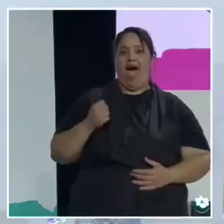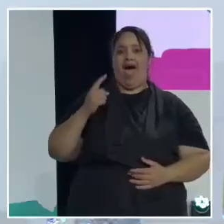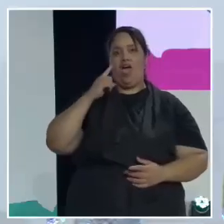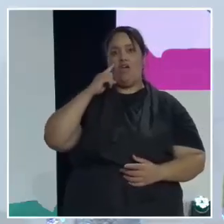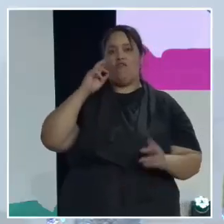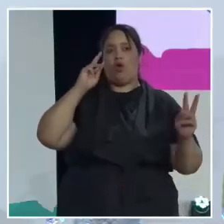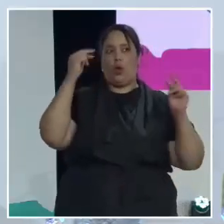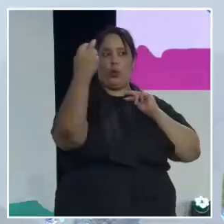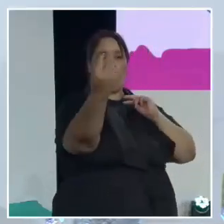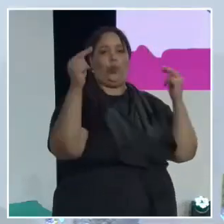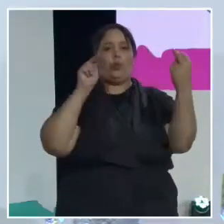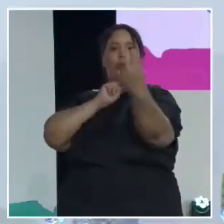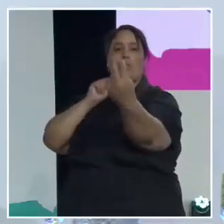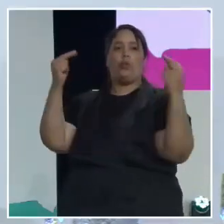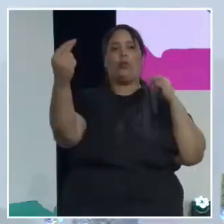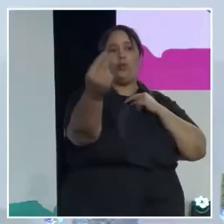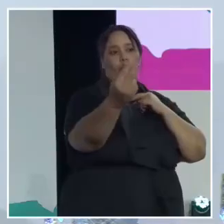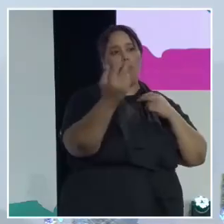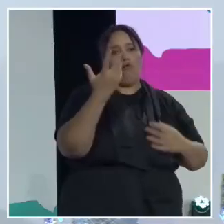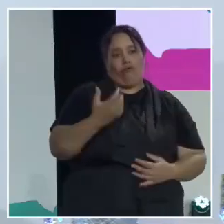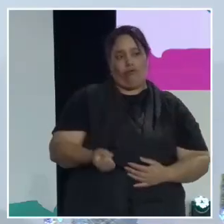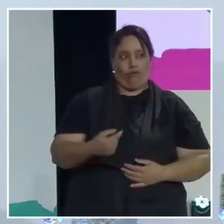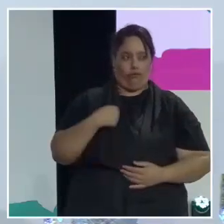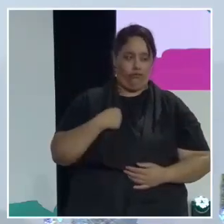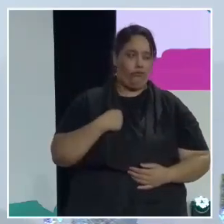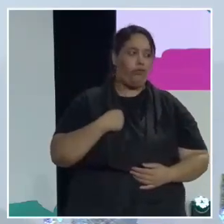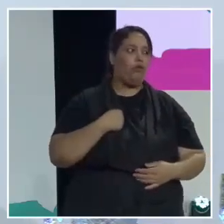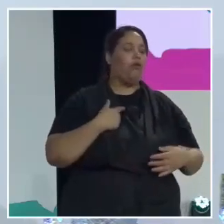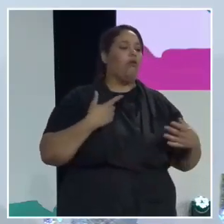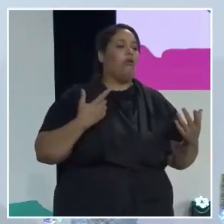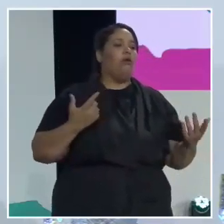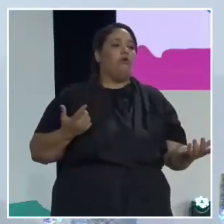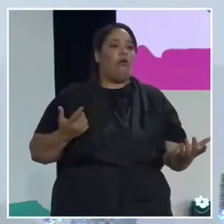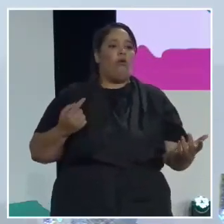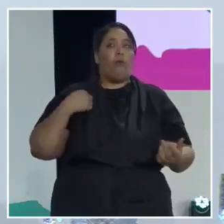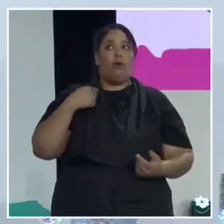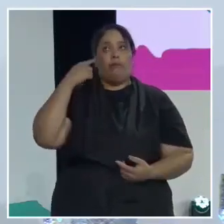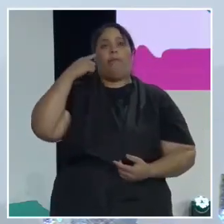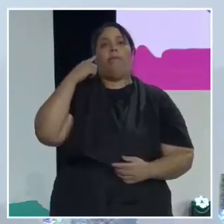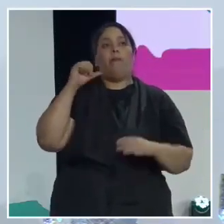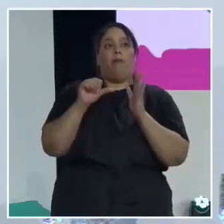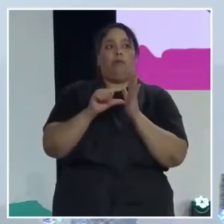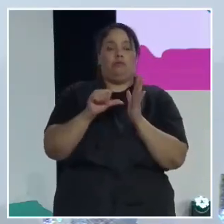on the question. So what strikes me is the diversity of